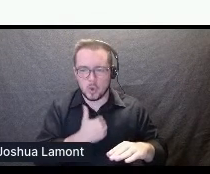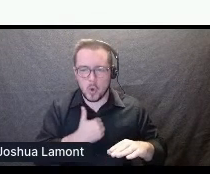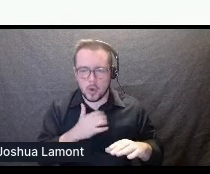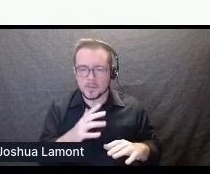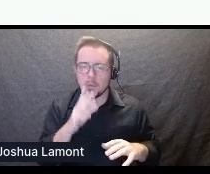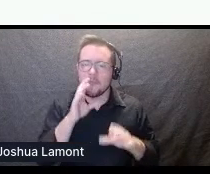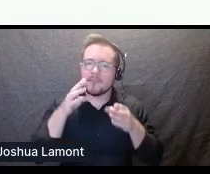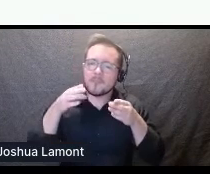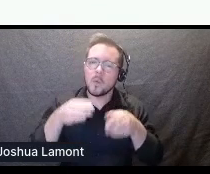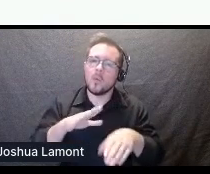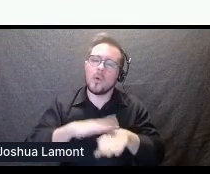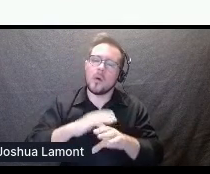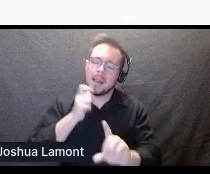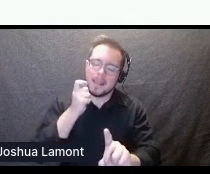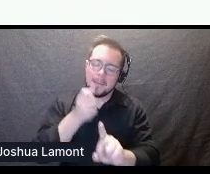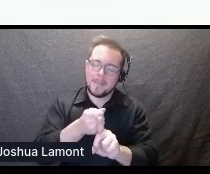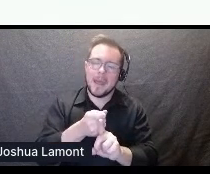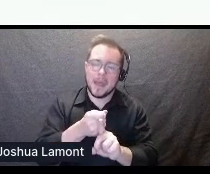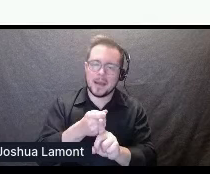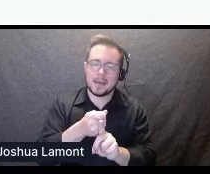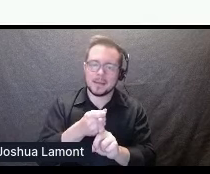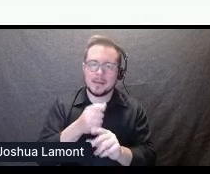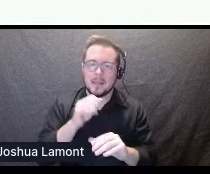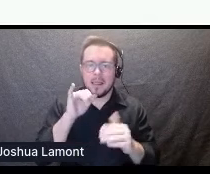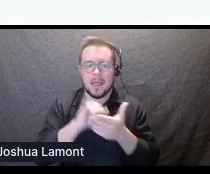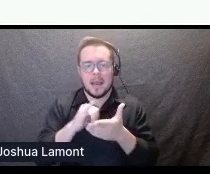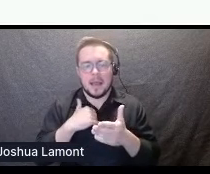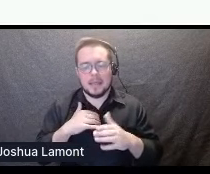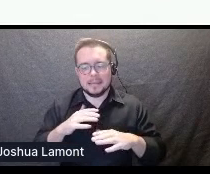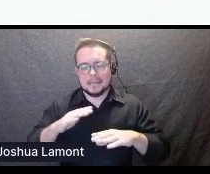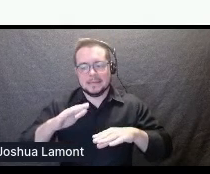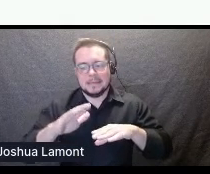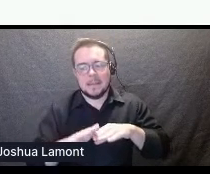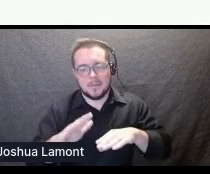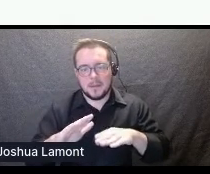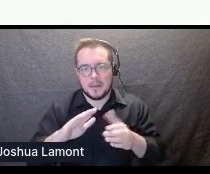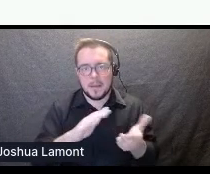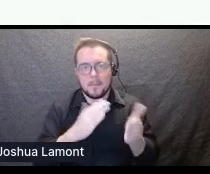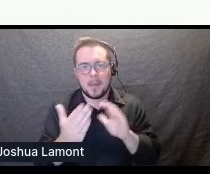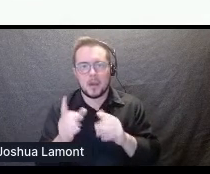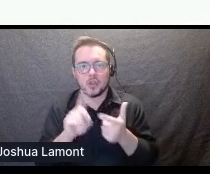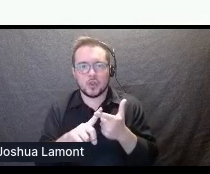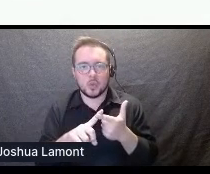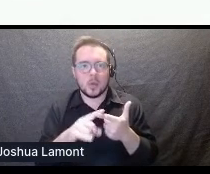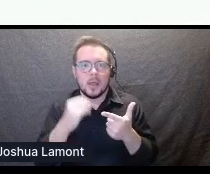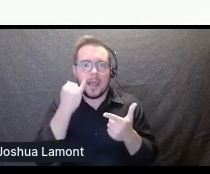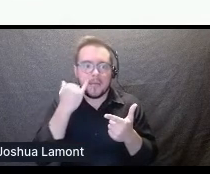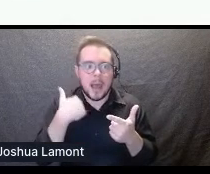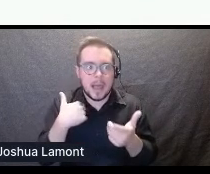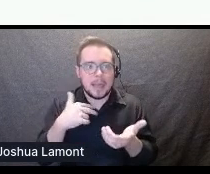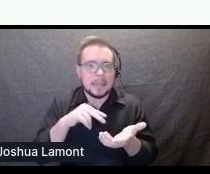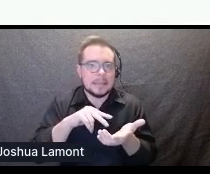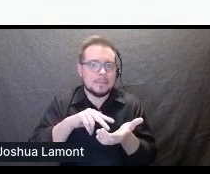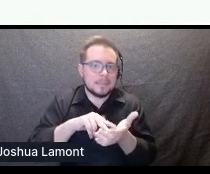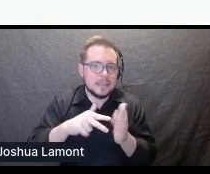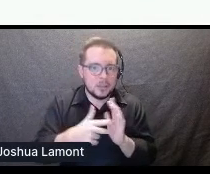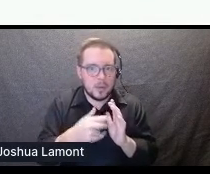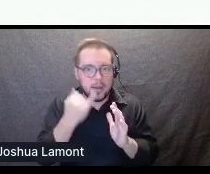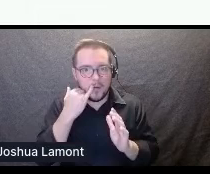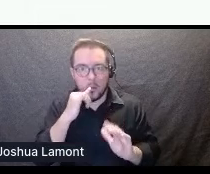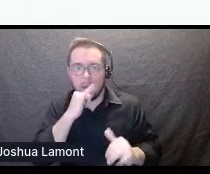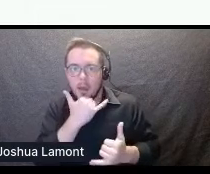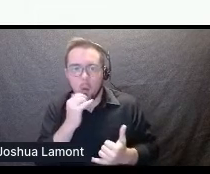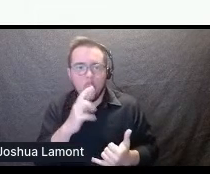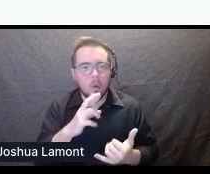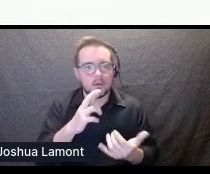focusing on the impact of the fact that I stepped on the person's toe rather than on whether or not toe stepping itself was an accident.